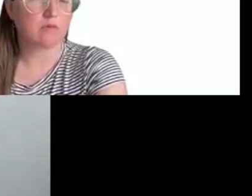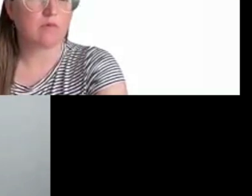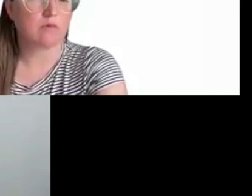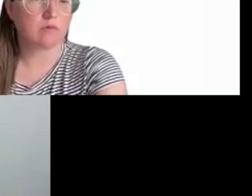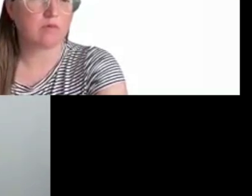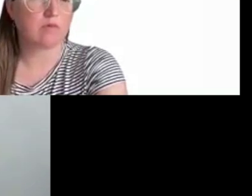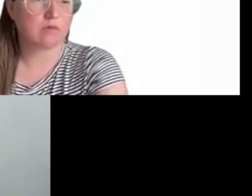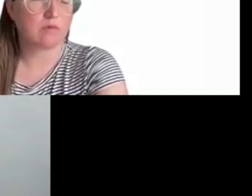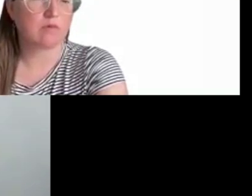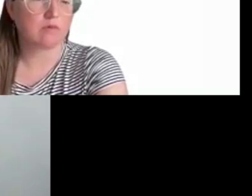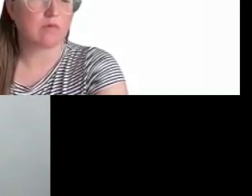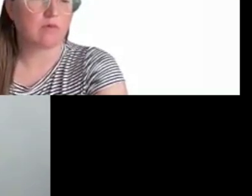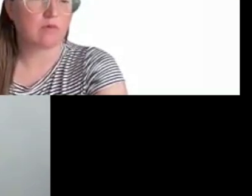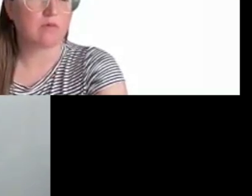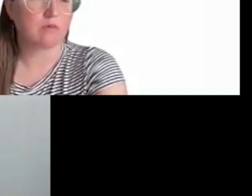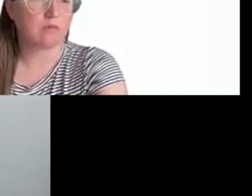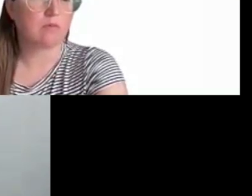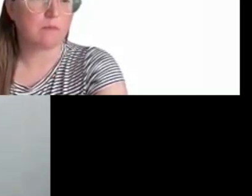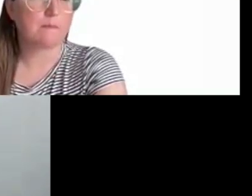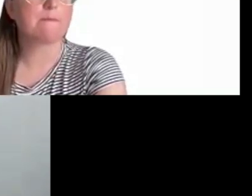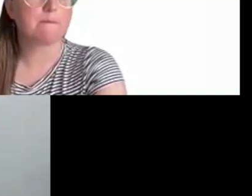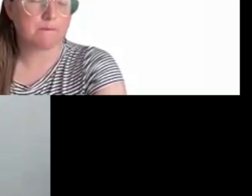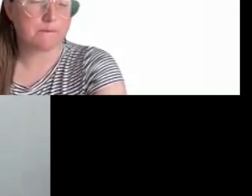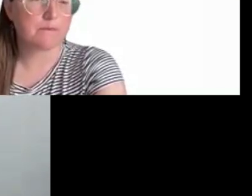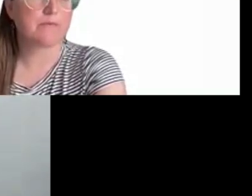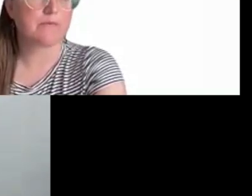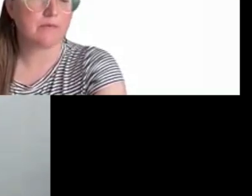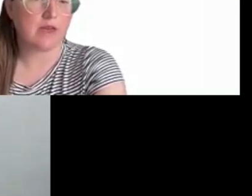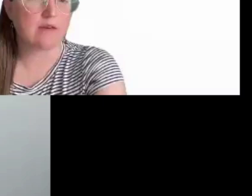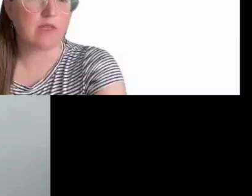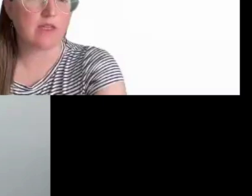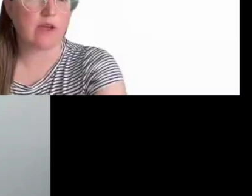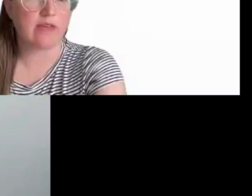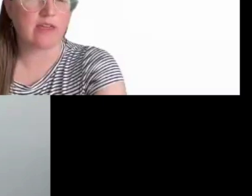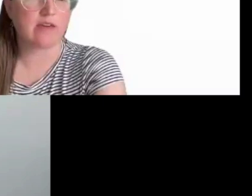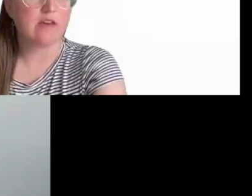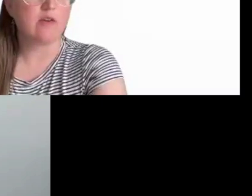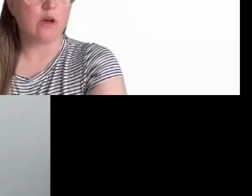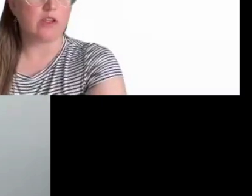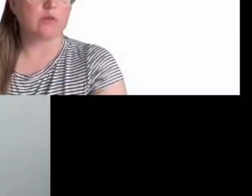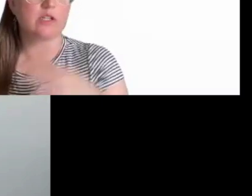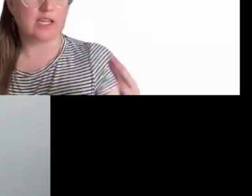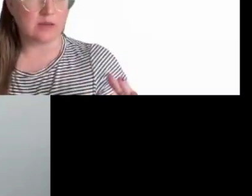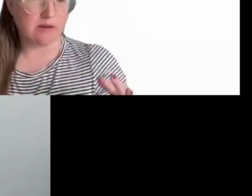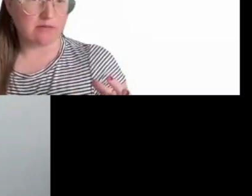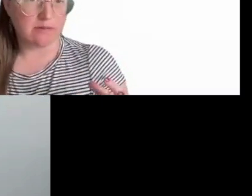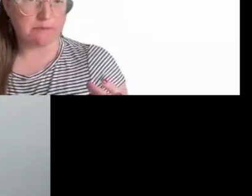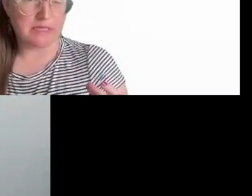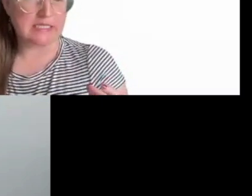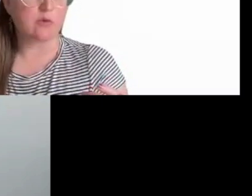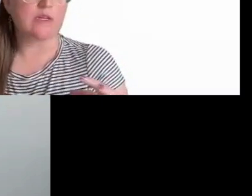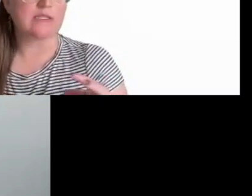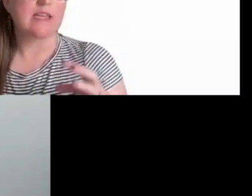it versus just being systematic with it? Yeah, and I think what you were talking